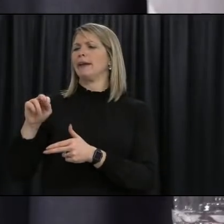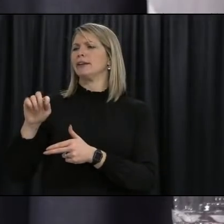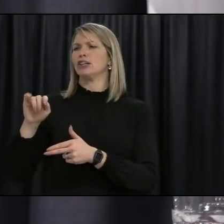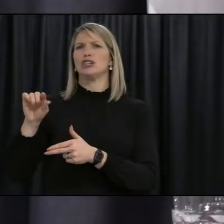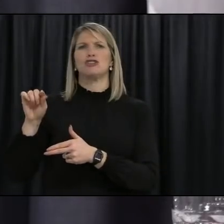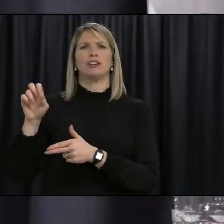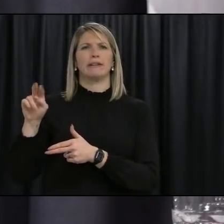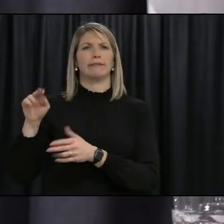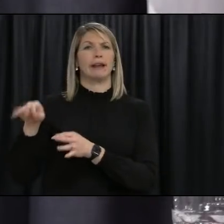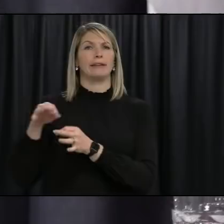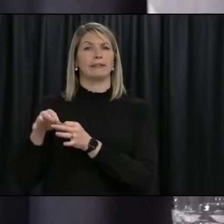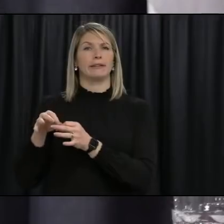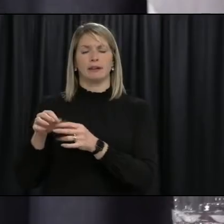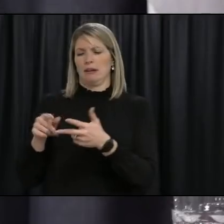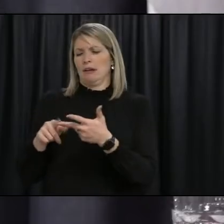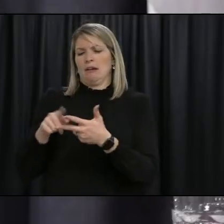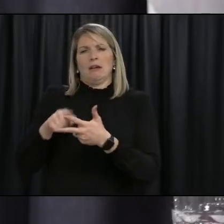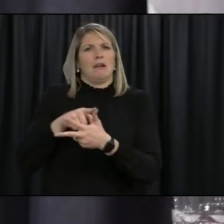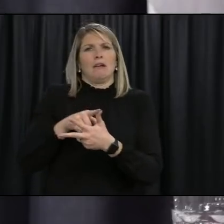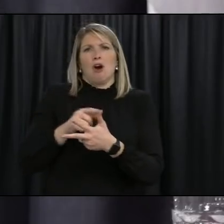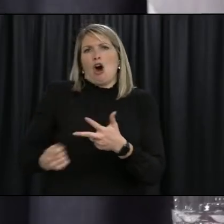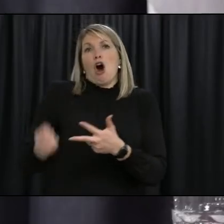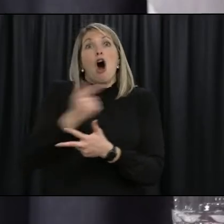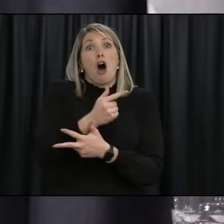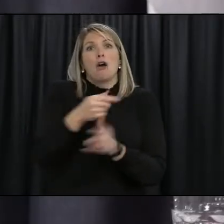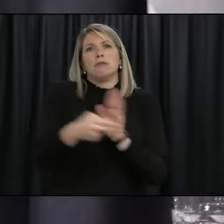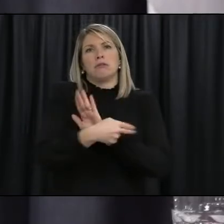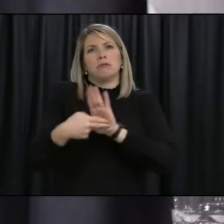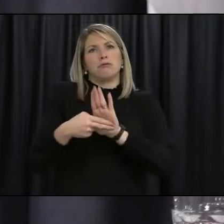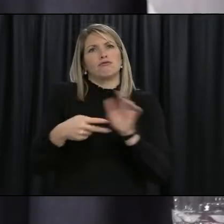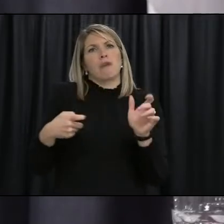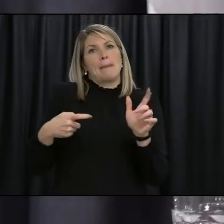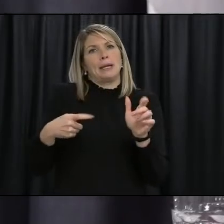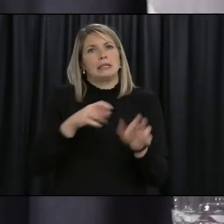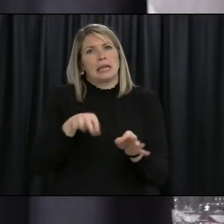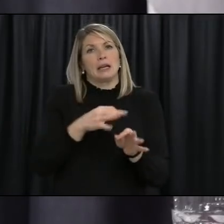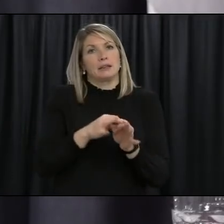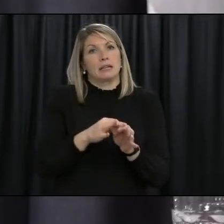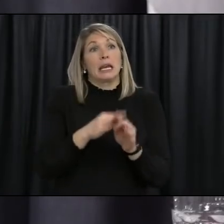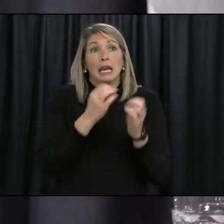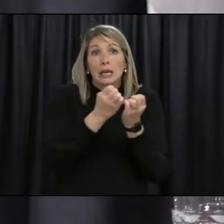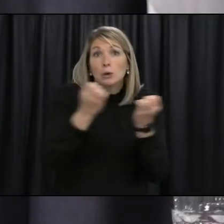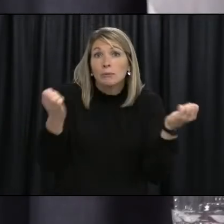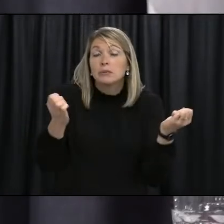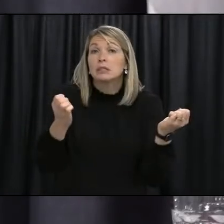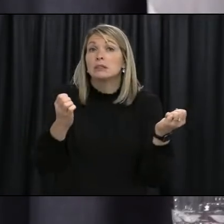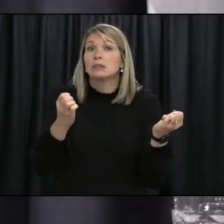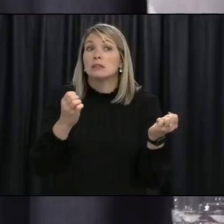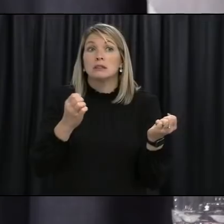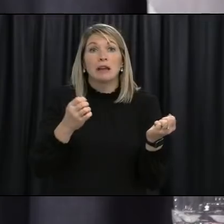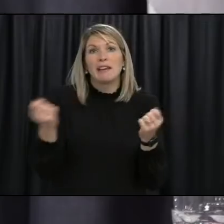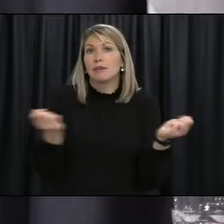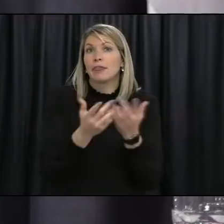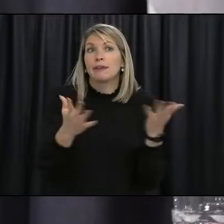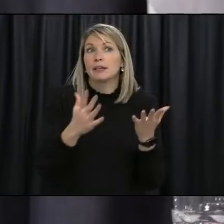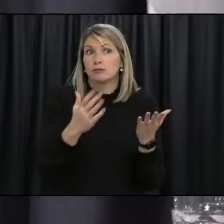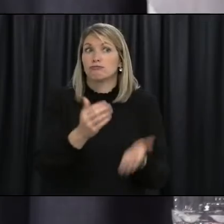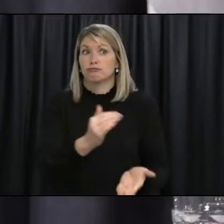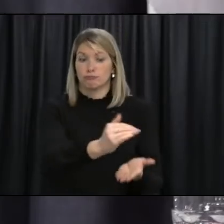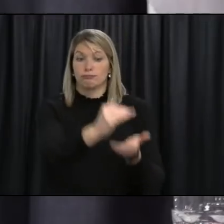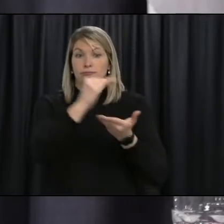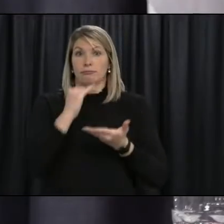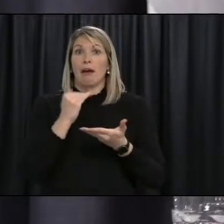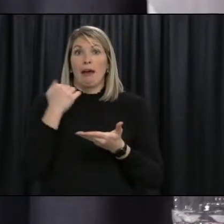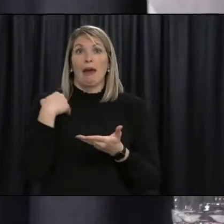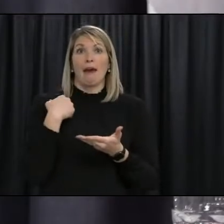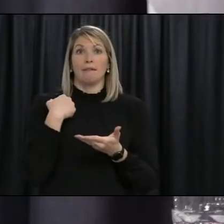rapid PCR, the kits and the equipment has arrived. That is currently being set up,